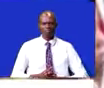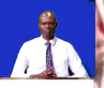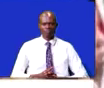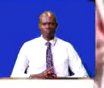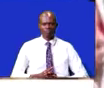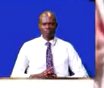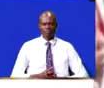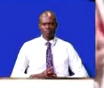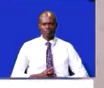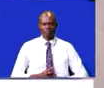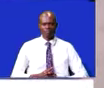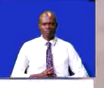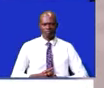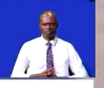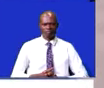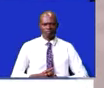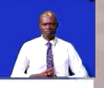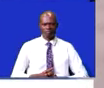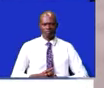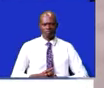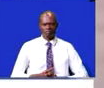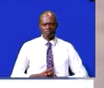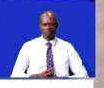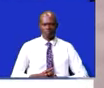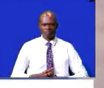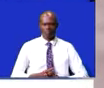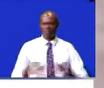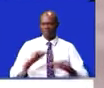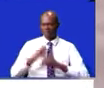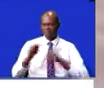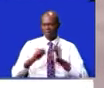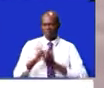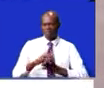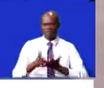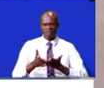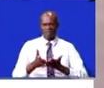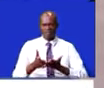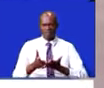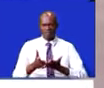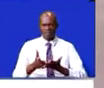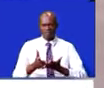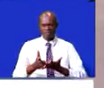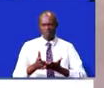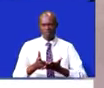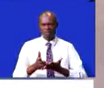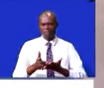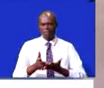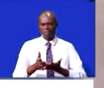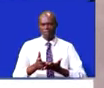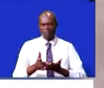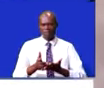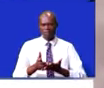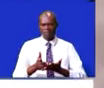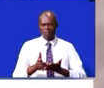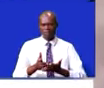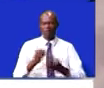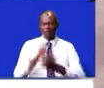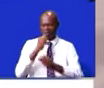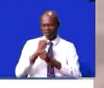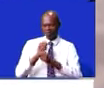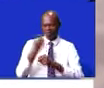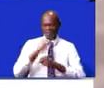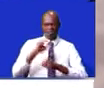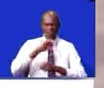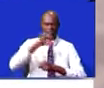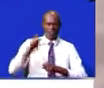Na ulia wazazi, Mathers ECD as set out in Schedule 4 is a function of the